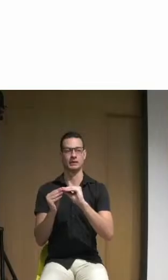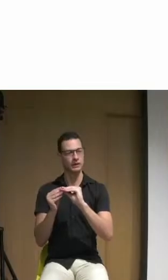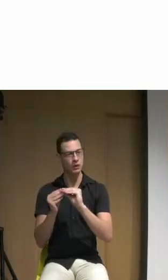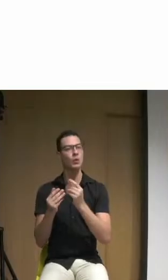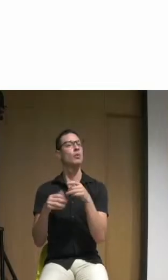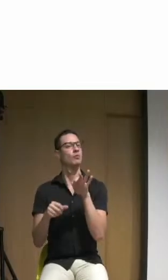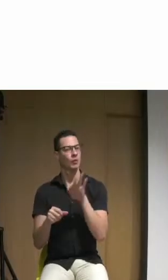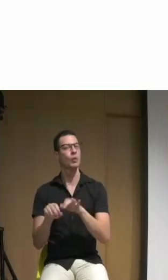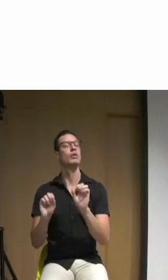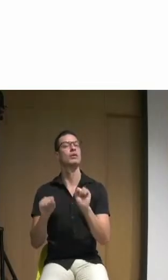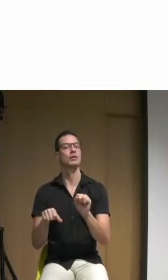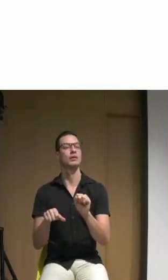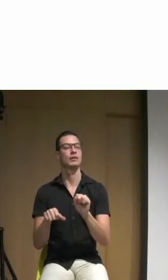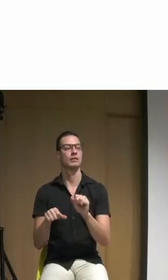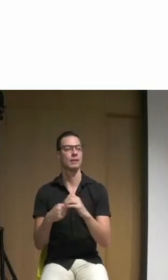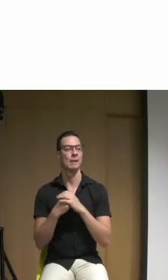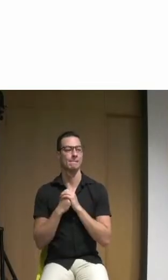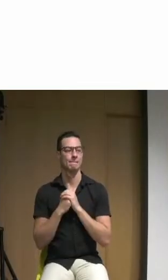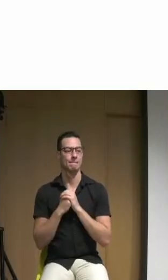that is